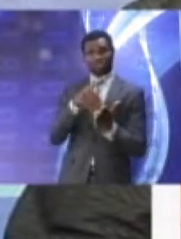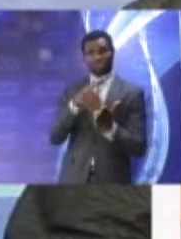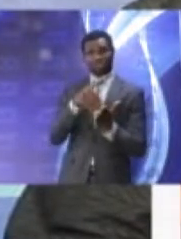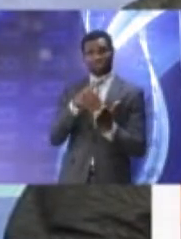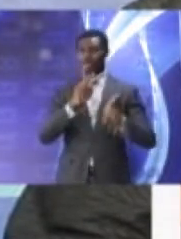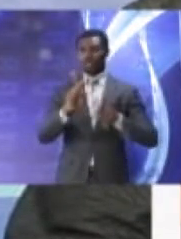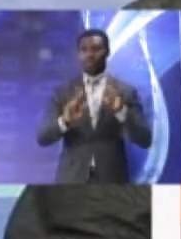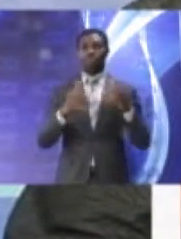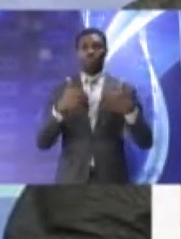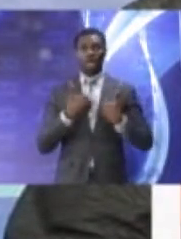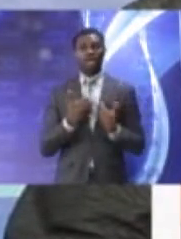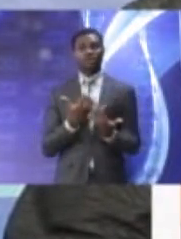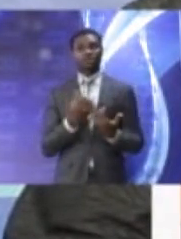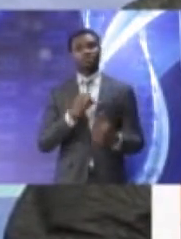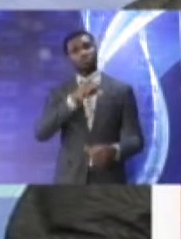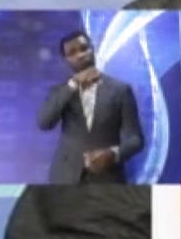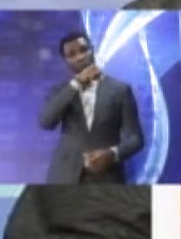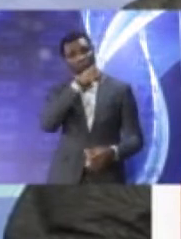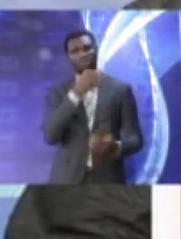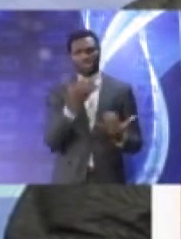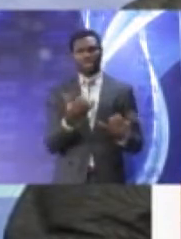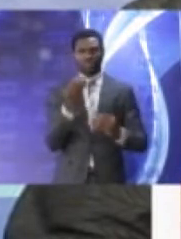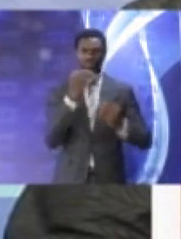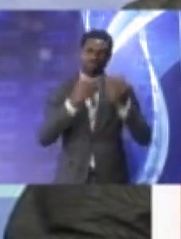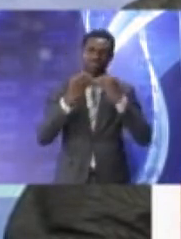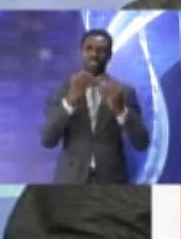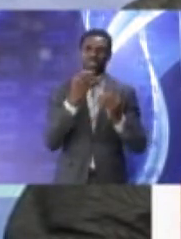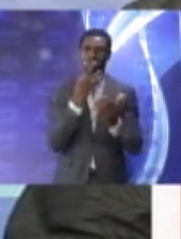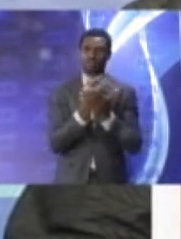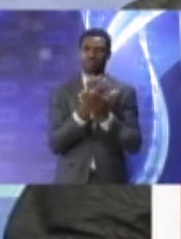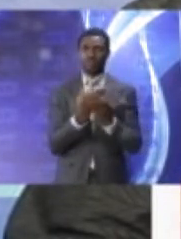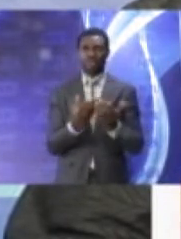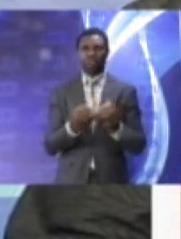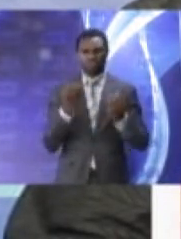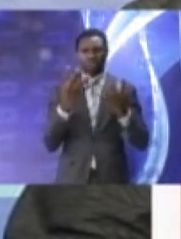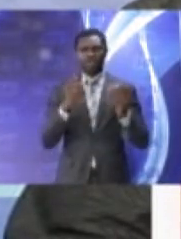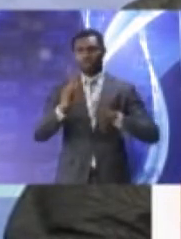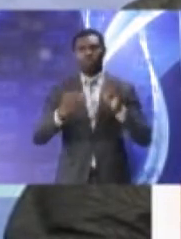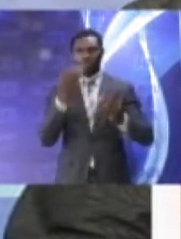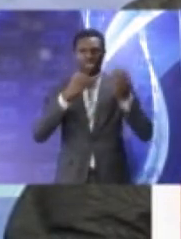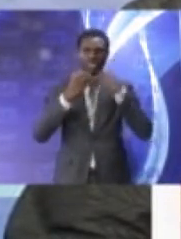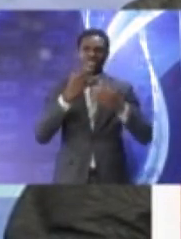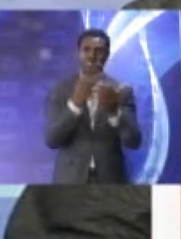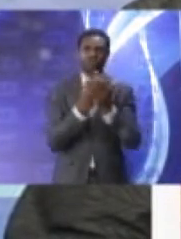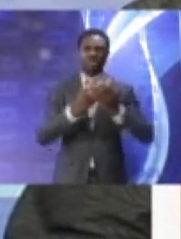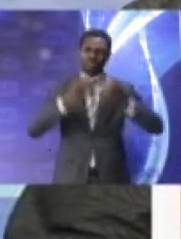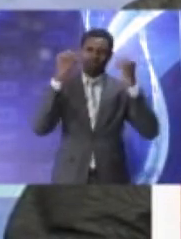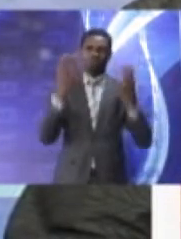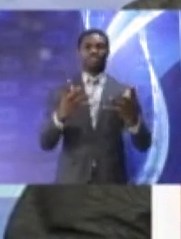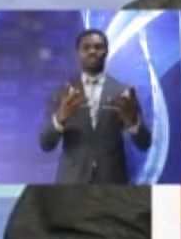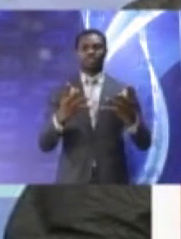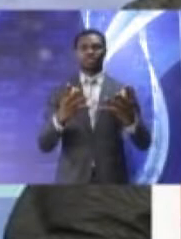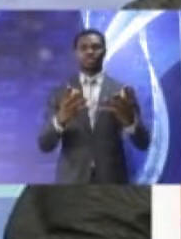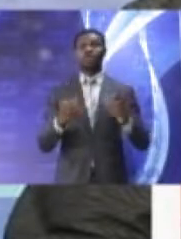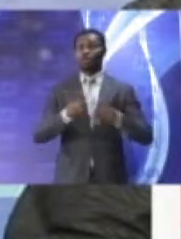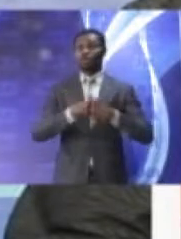caught the pork culture, and the consumption has increased tremendously. So also